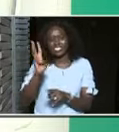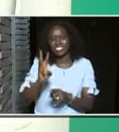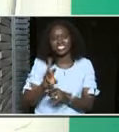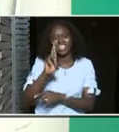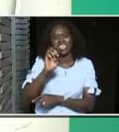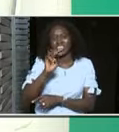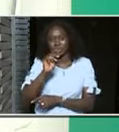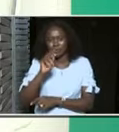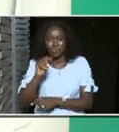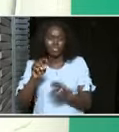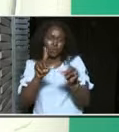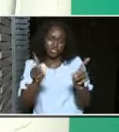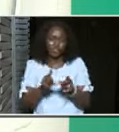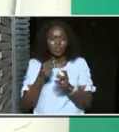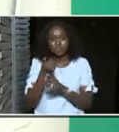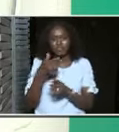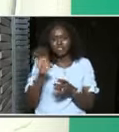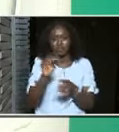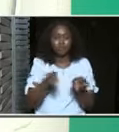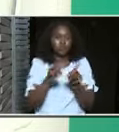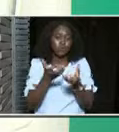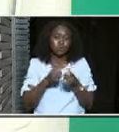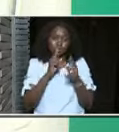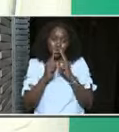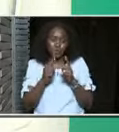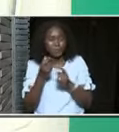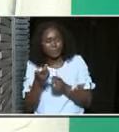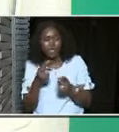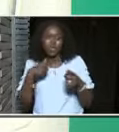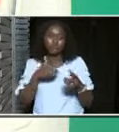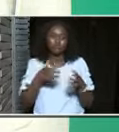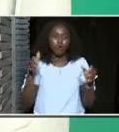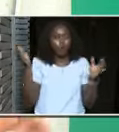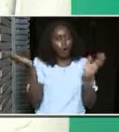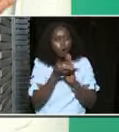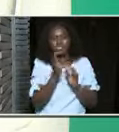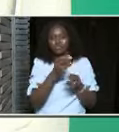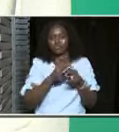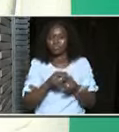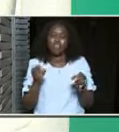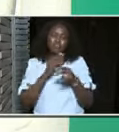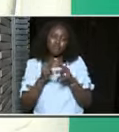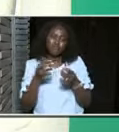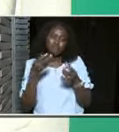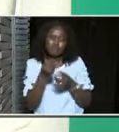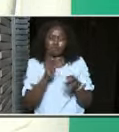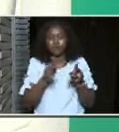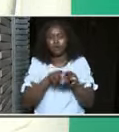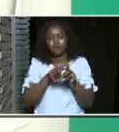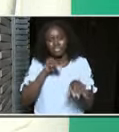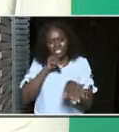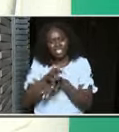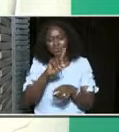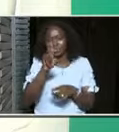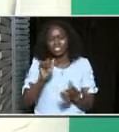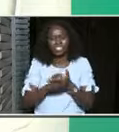a few of them also wanted to talk a bit more and we had to cut them short. A few people also sent questions via social media that we